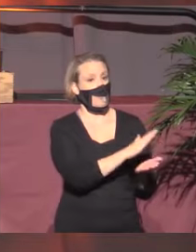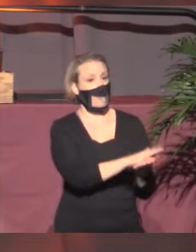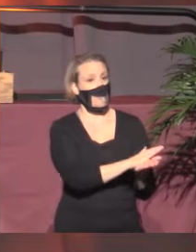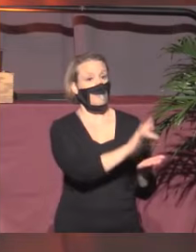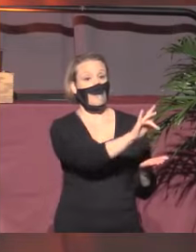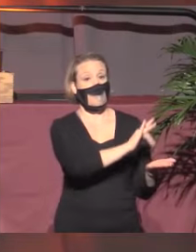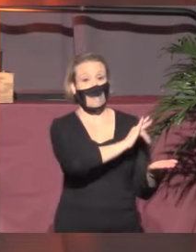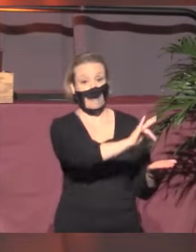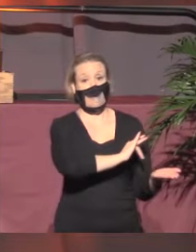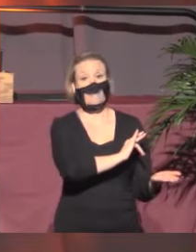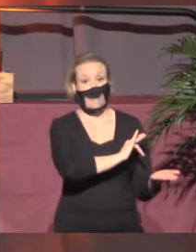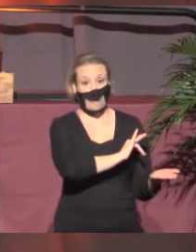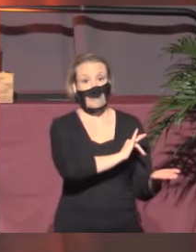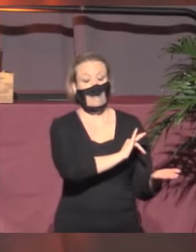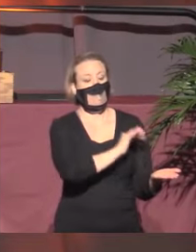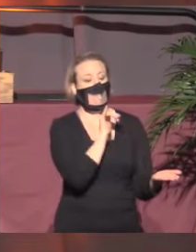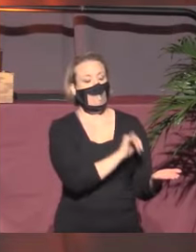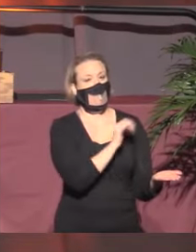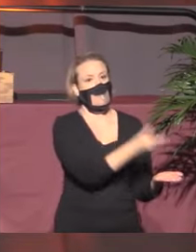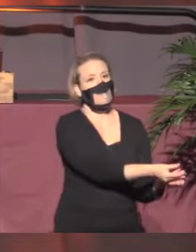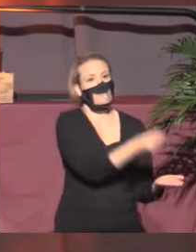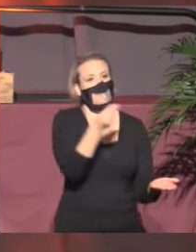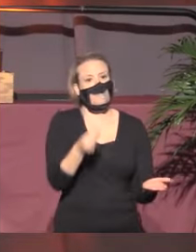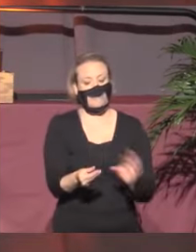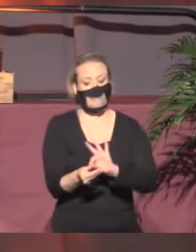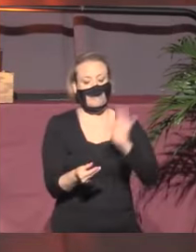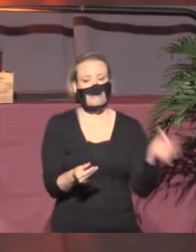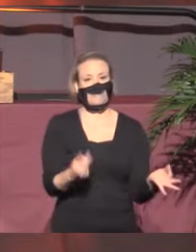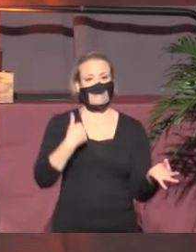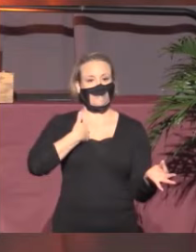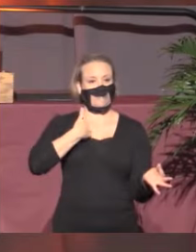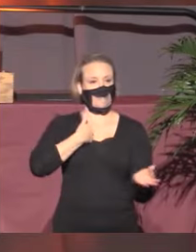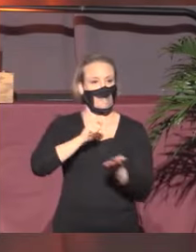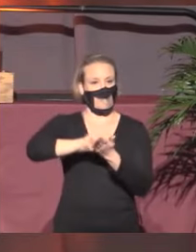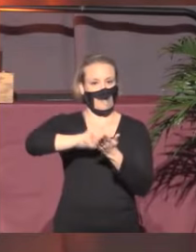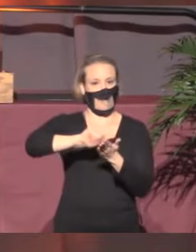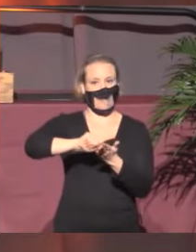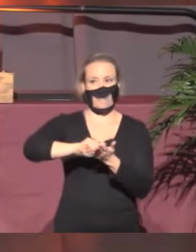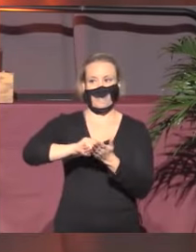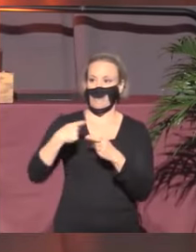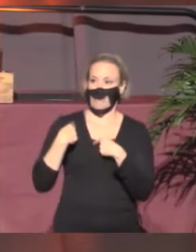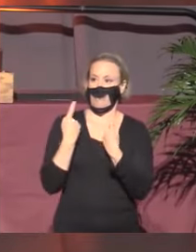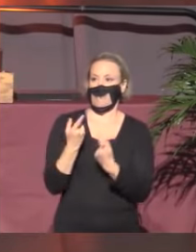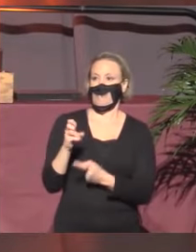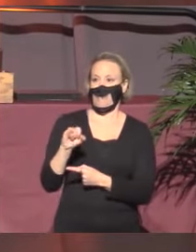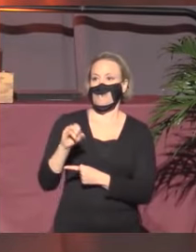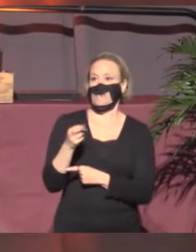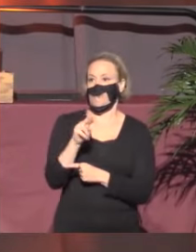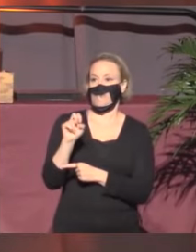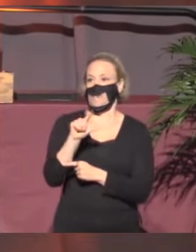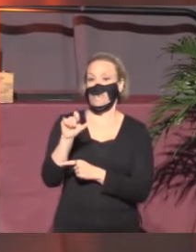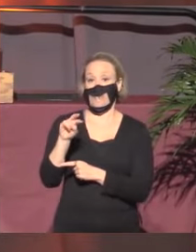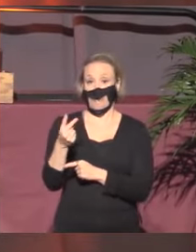Now, what came next was only natural. I picked one up, I opened it, and I started writing. And I've been journaling ever since, and I encourage you all to do the